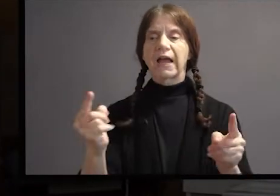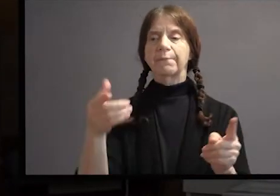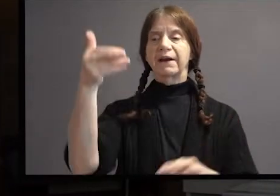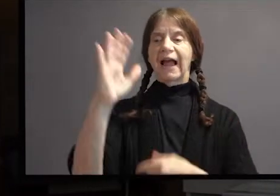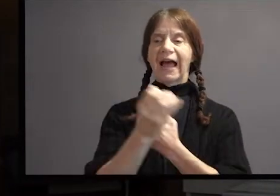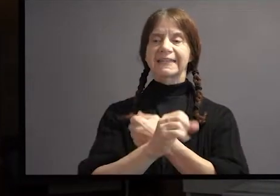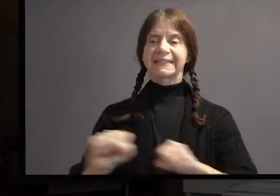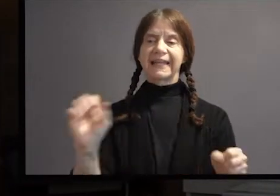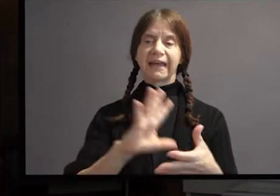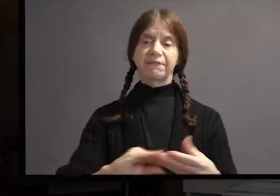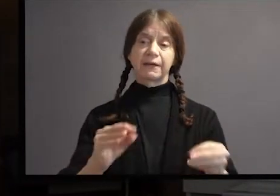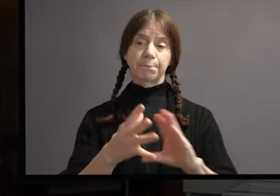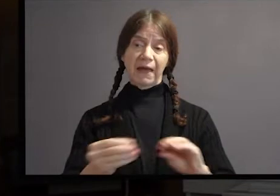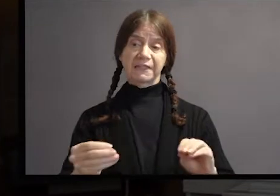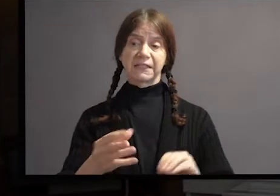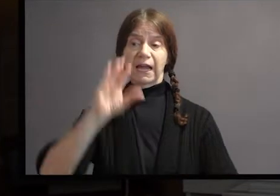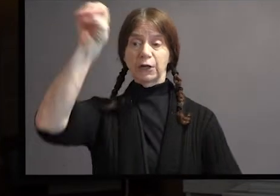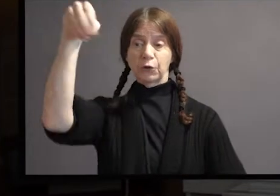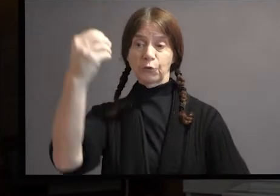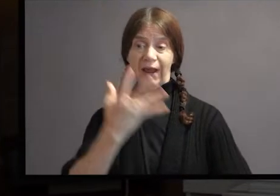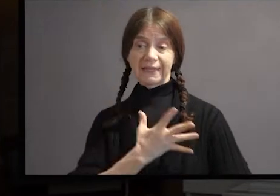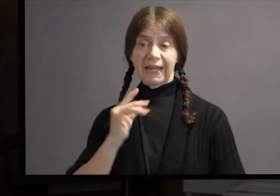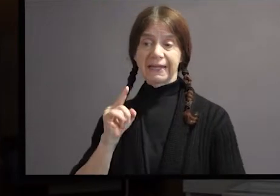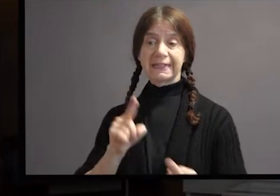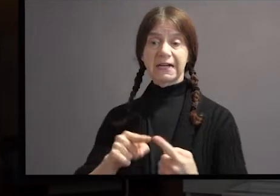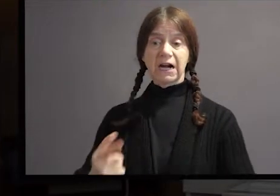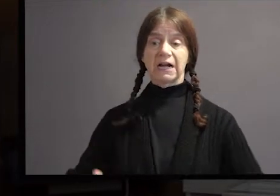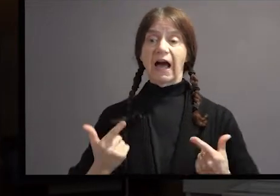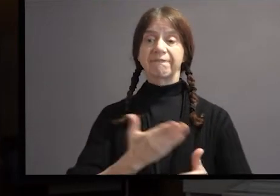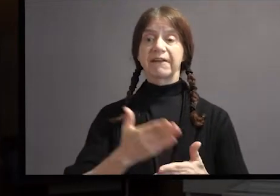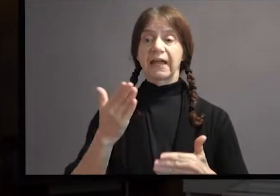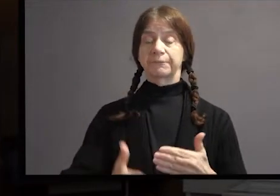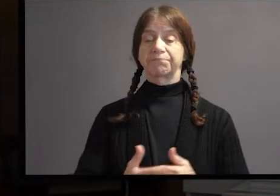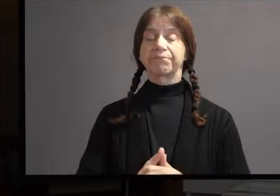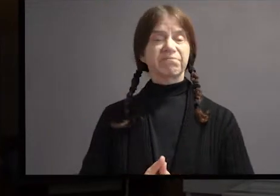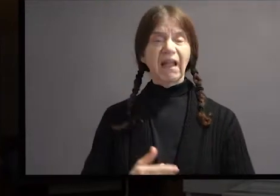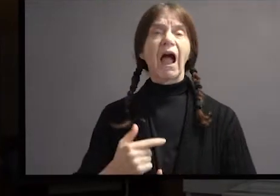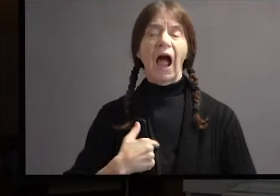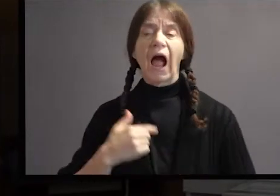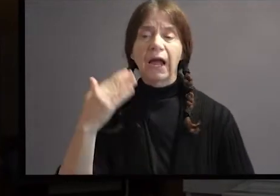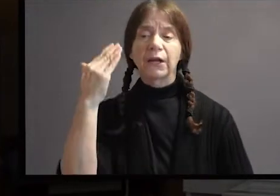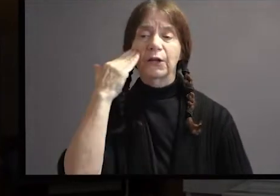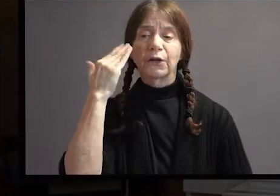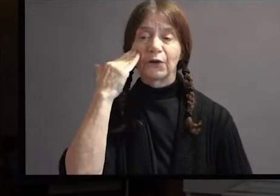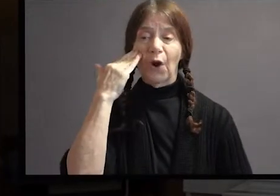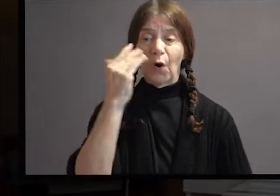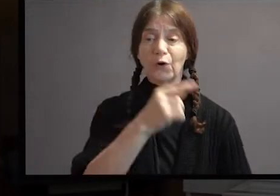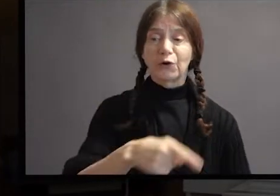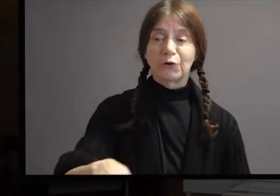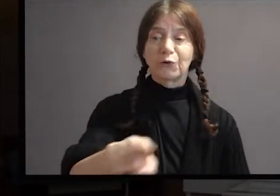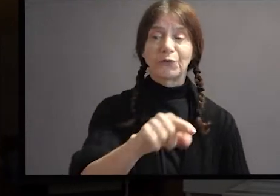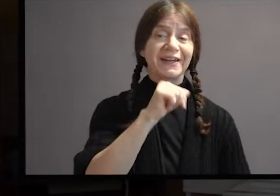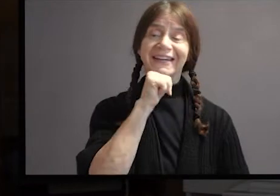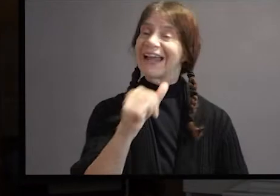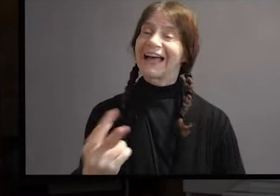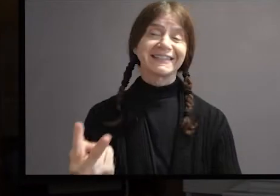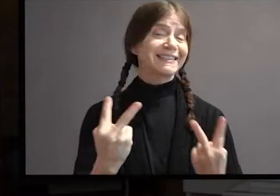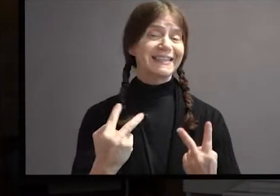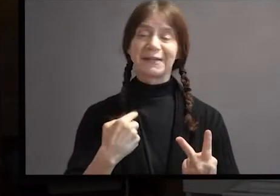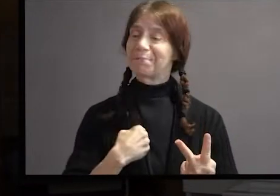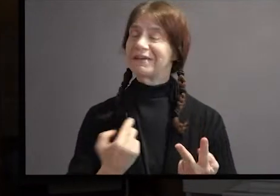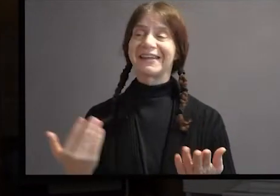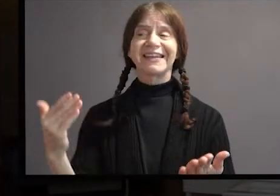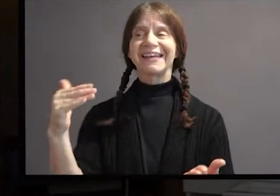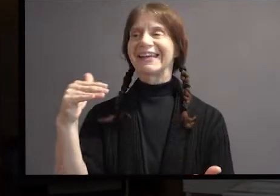the grace of God. And now behold, I know that none of you among whom I have